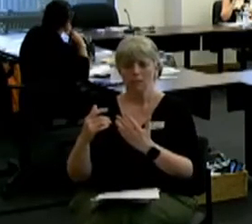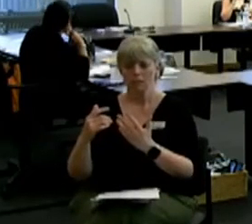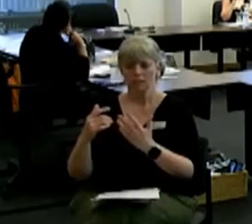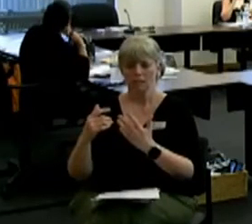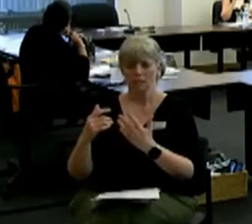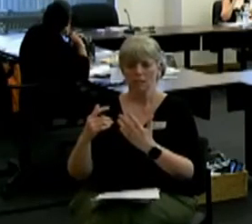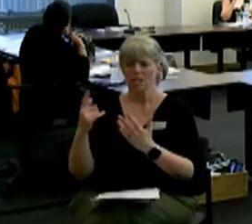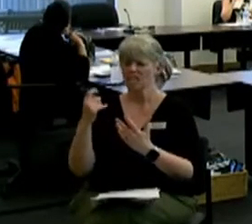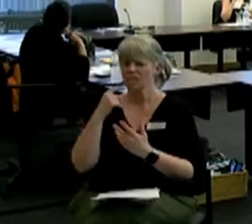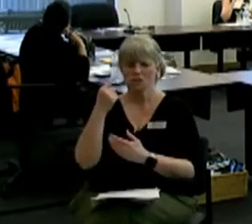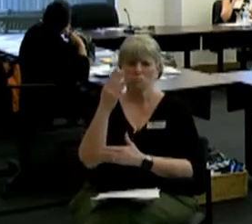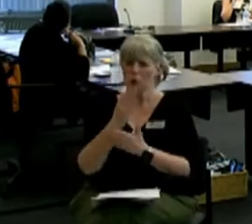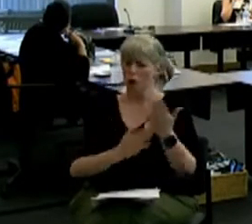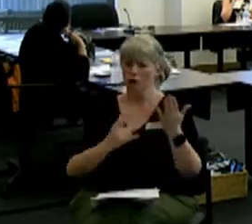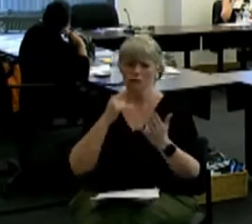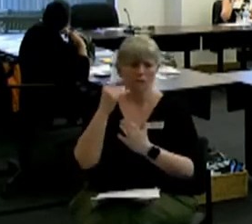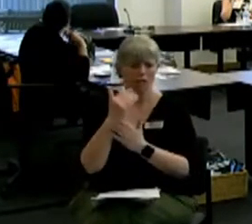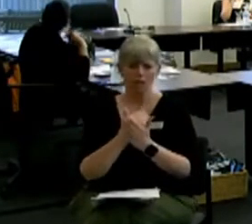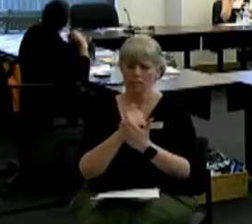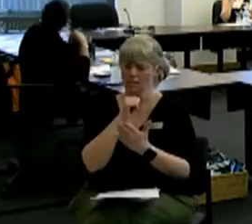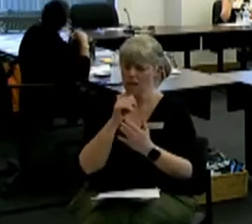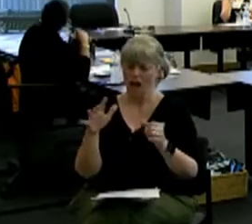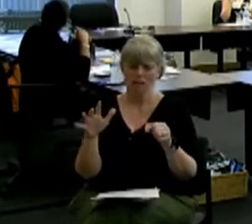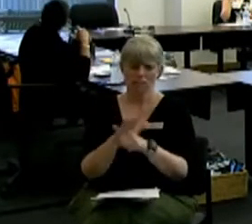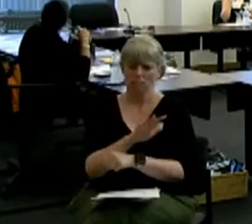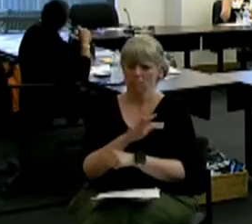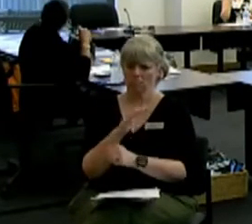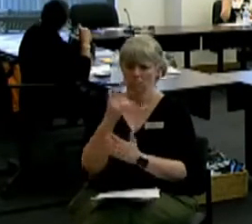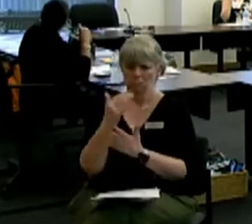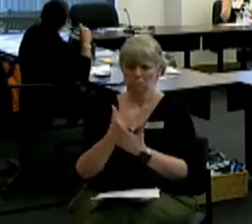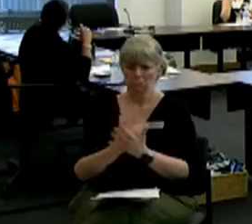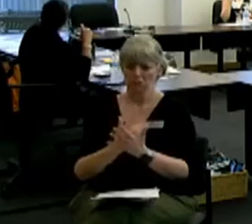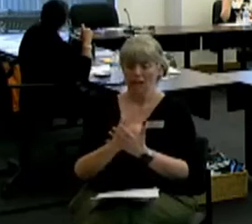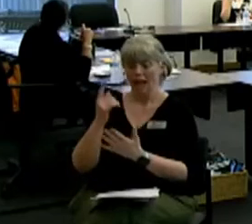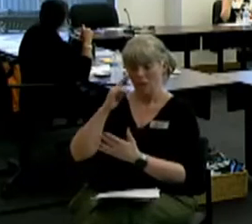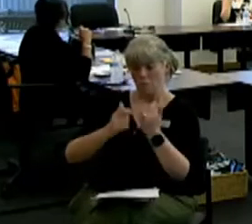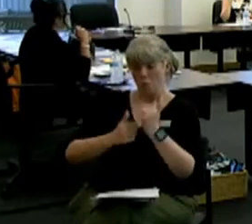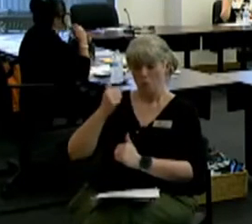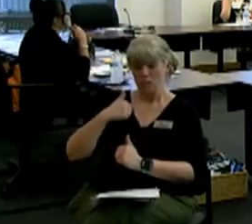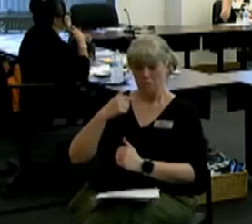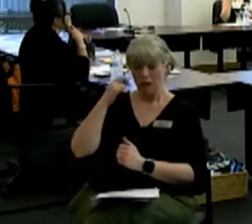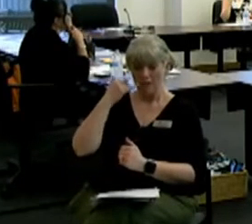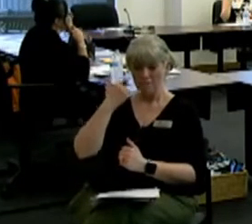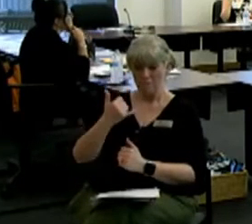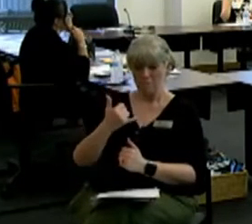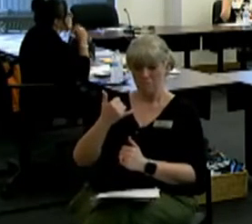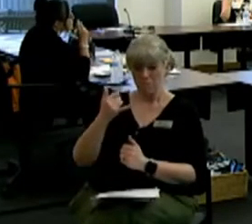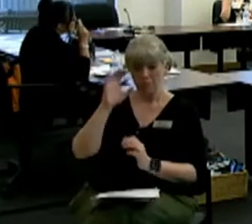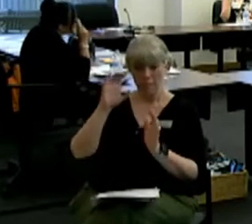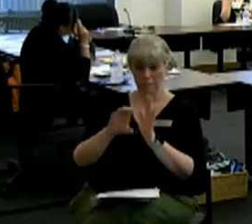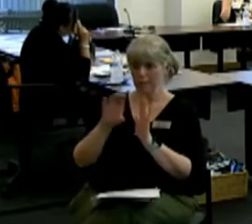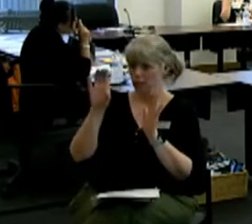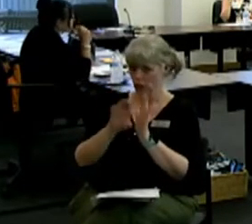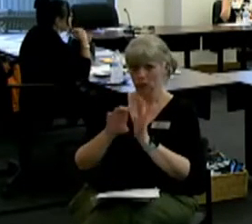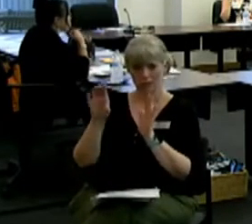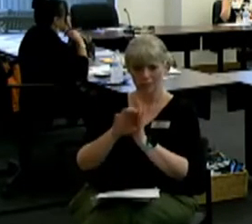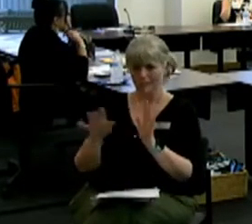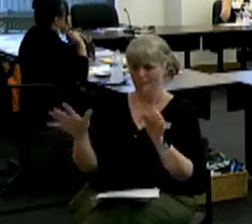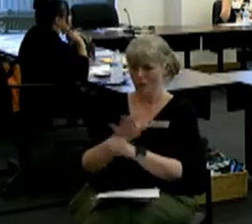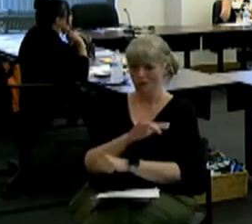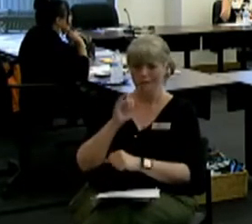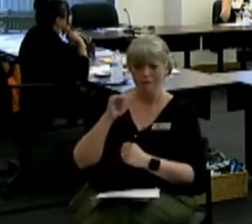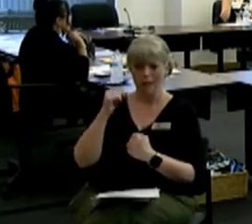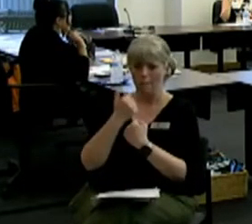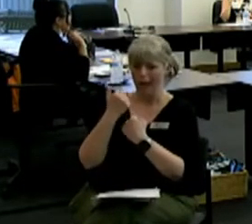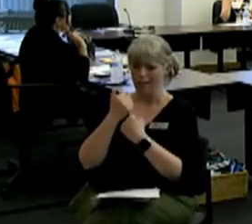Yeah. but the list is quite extensive. Yeah, it is. It is. At this point, most of my phone it's more pictures of ambassadors events than of my